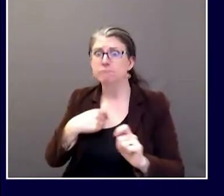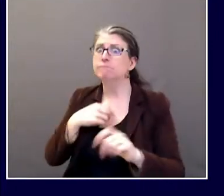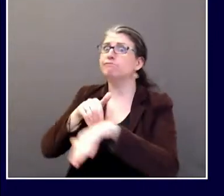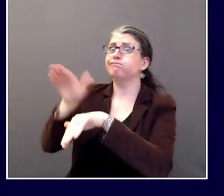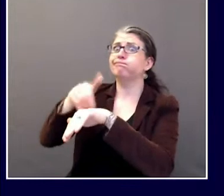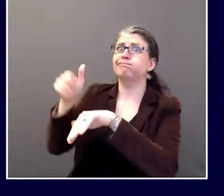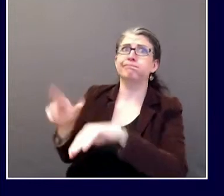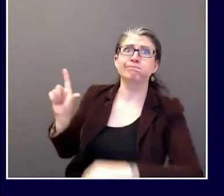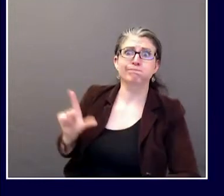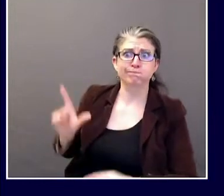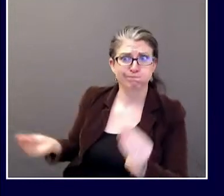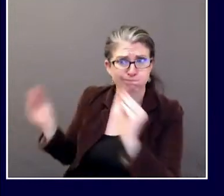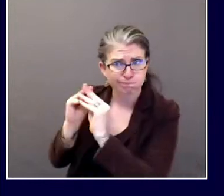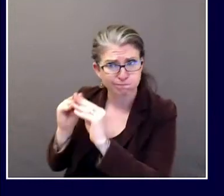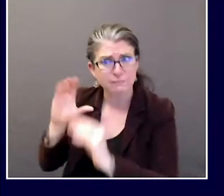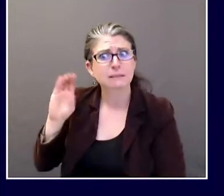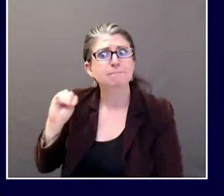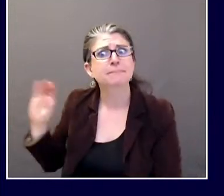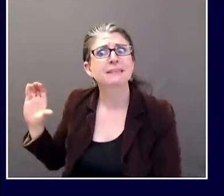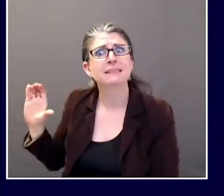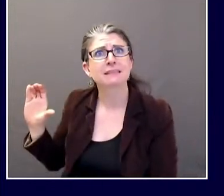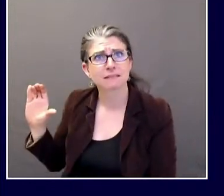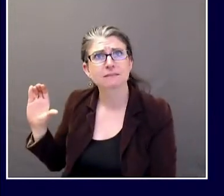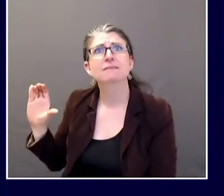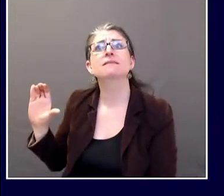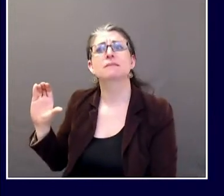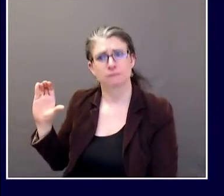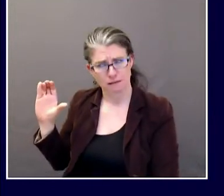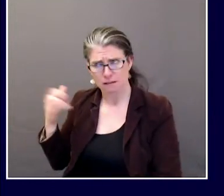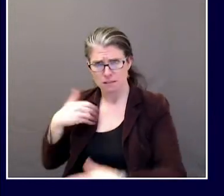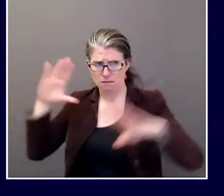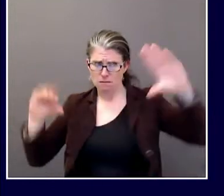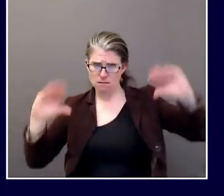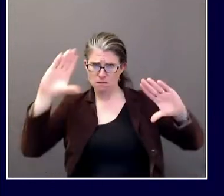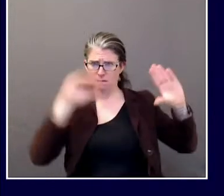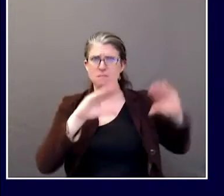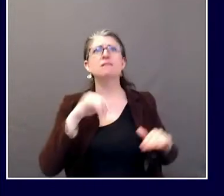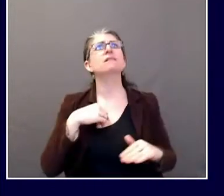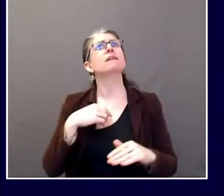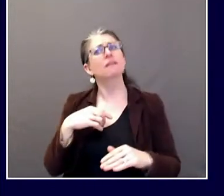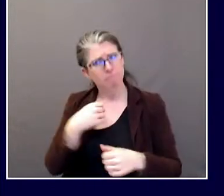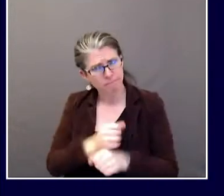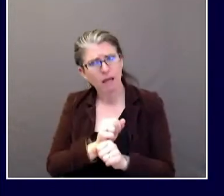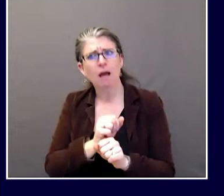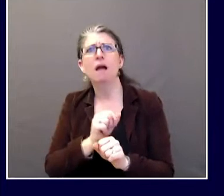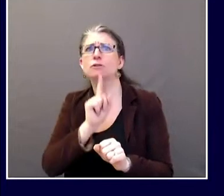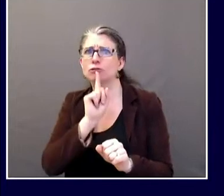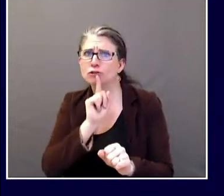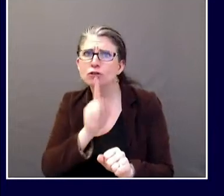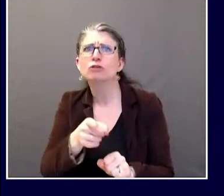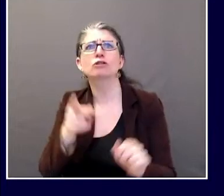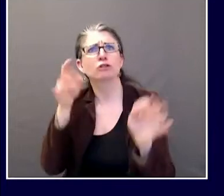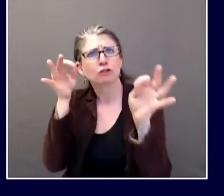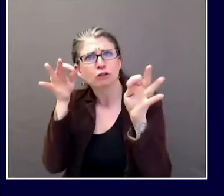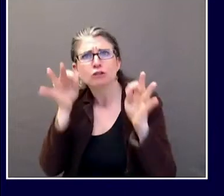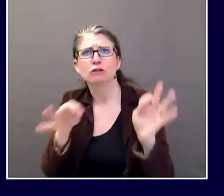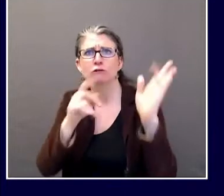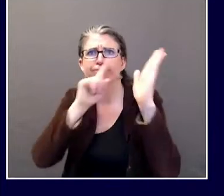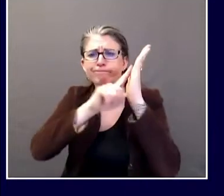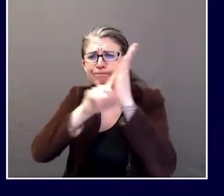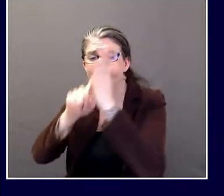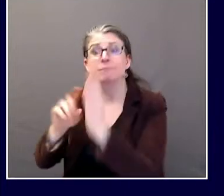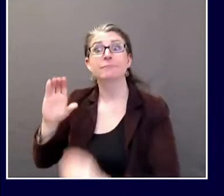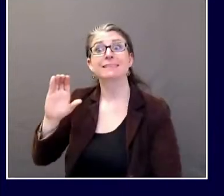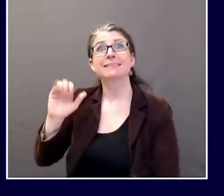make sure that there were allocations going to, for example, Calais Regional Hospital, among other places, initially